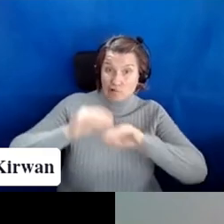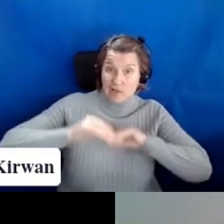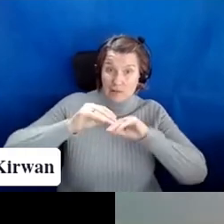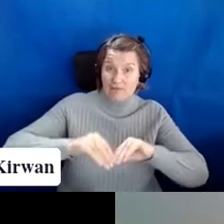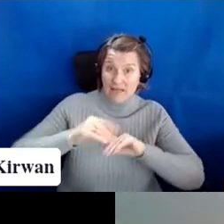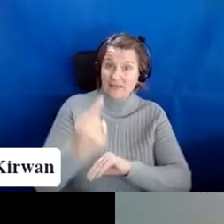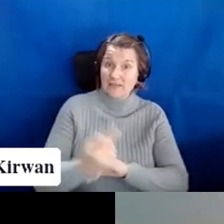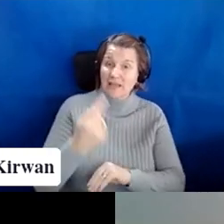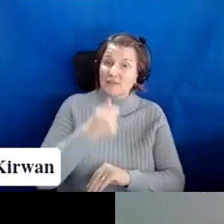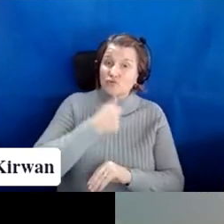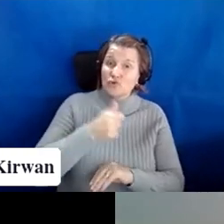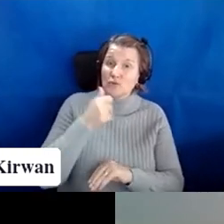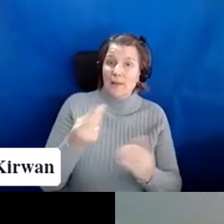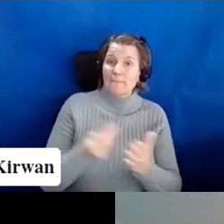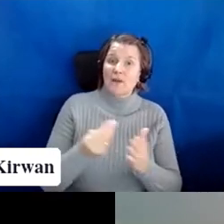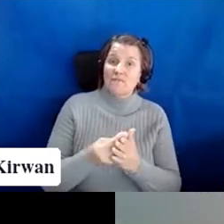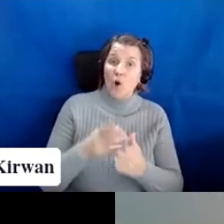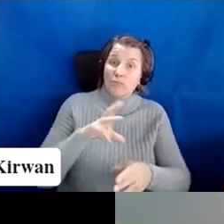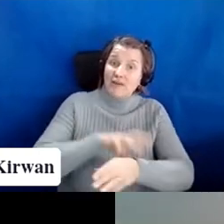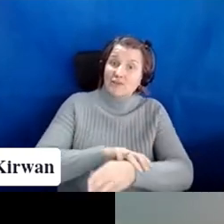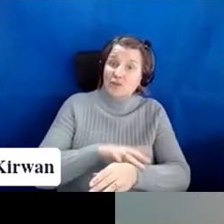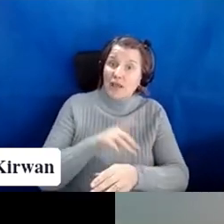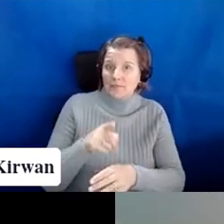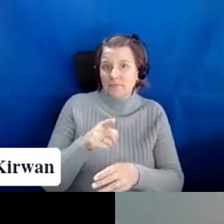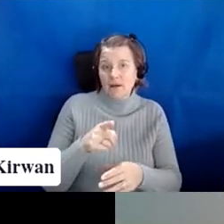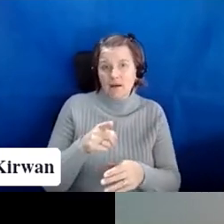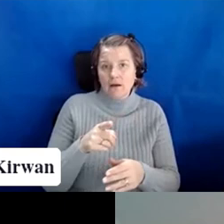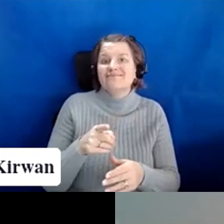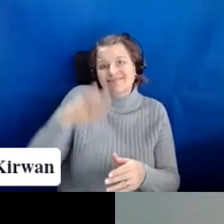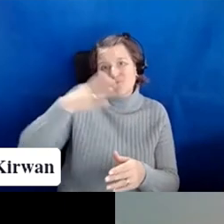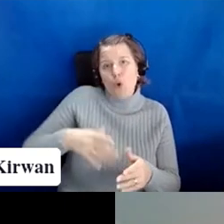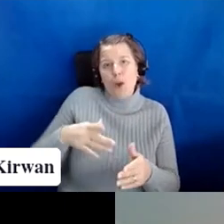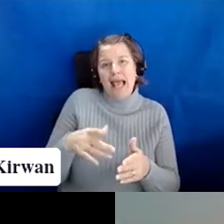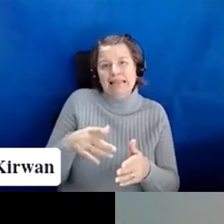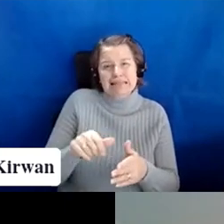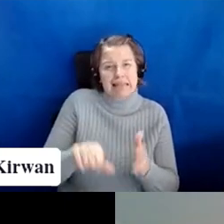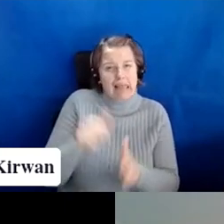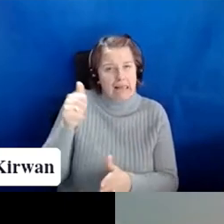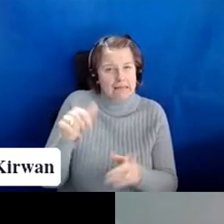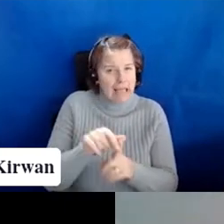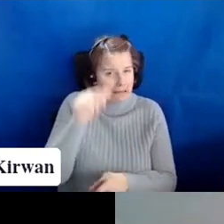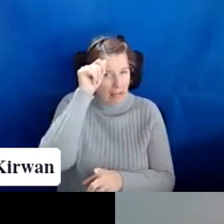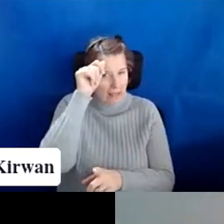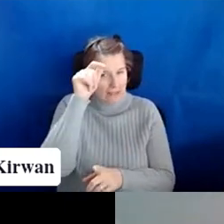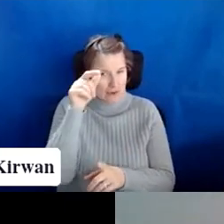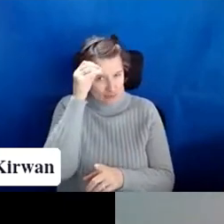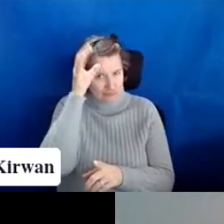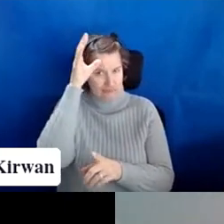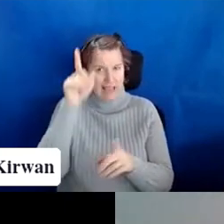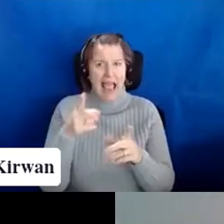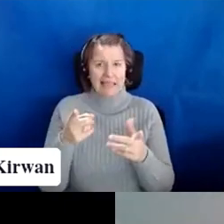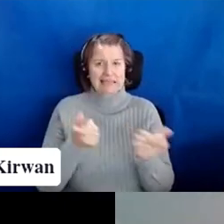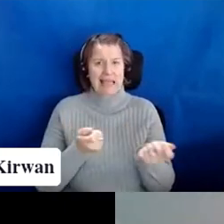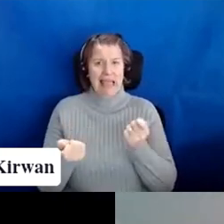for apprenticeships, which is really good. But obviously it requires a skill set and the knowledge to do that. And it's admin heavy,